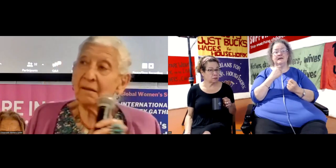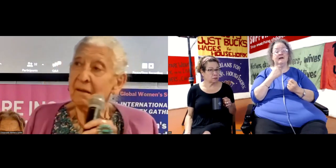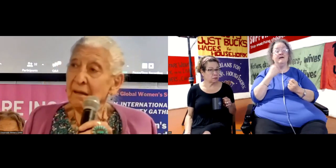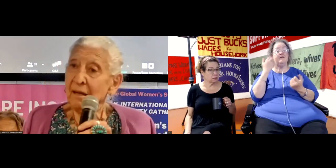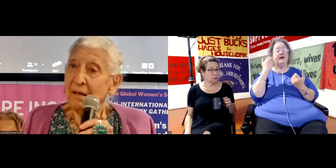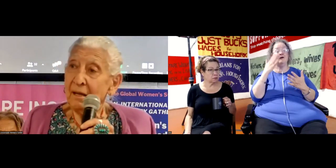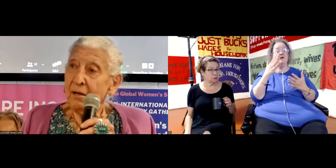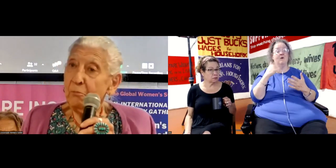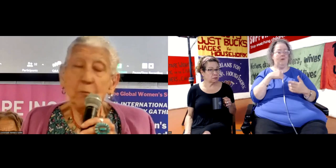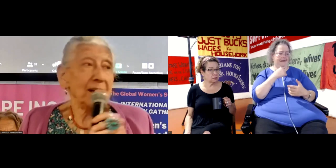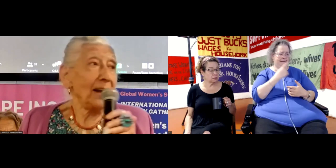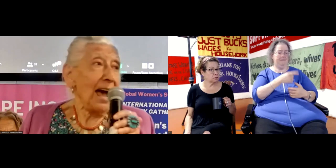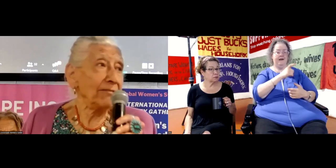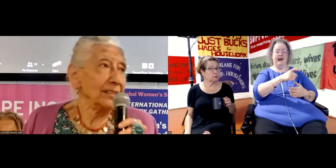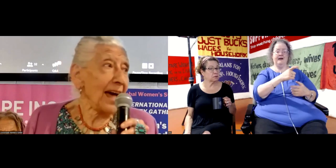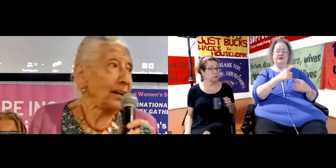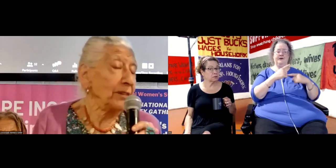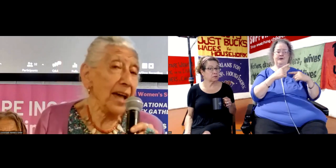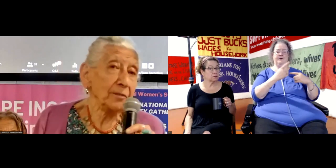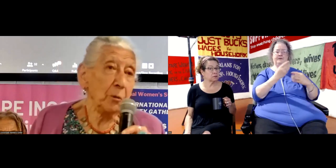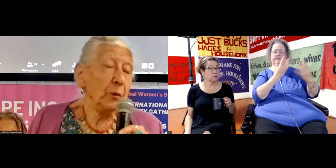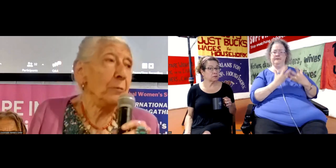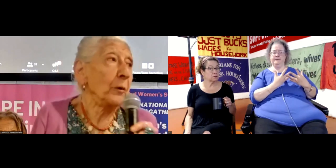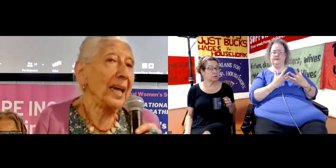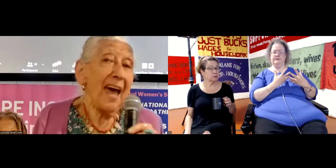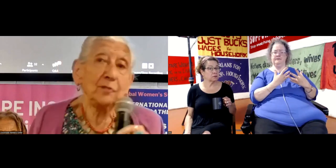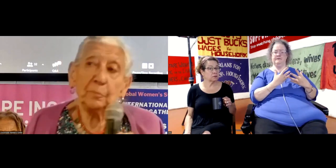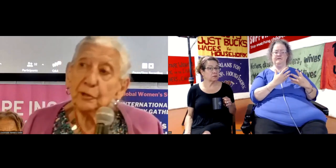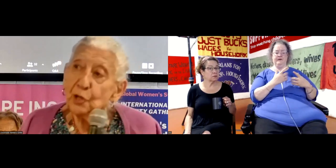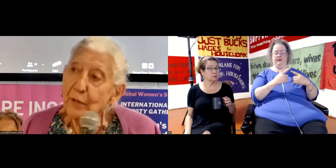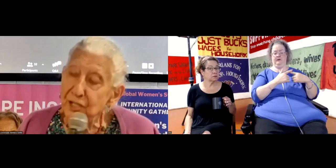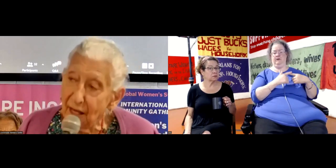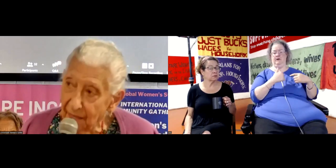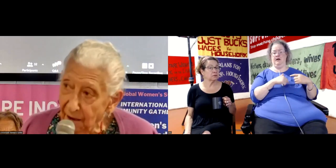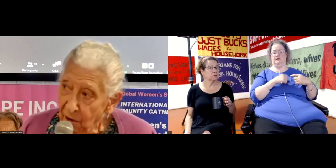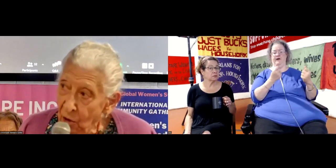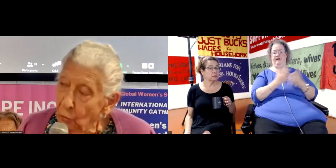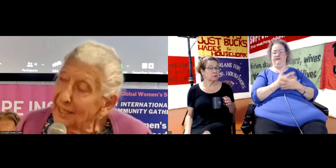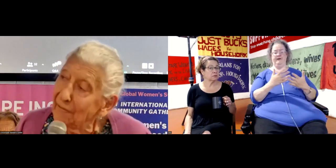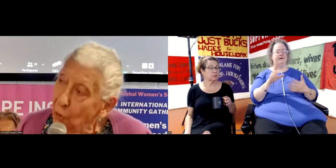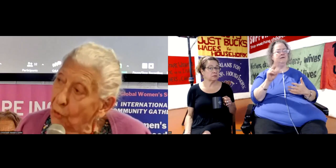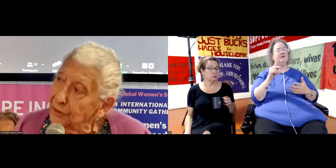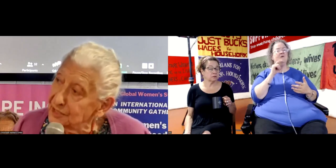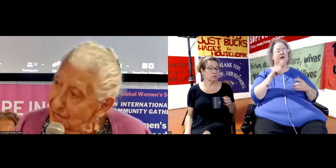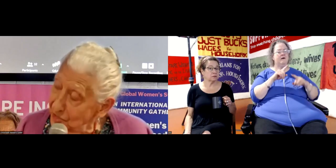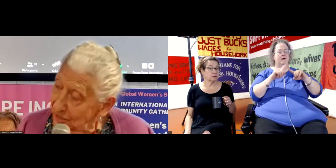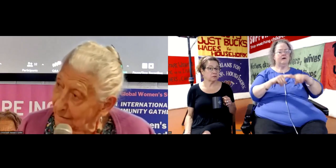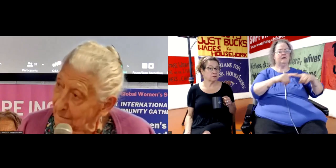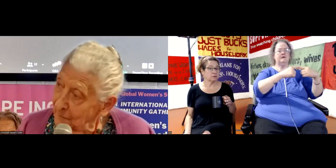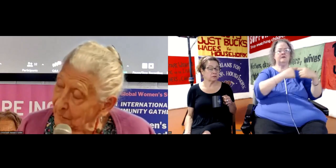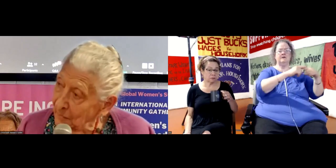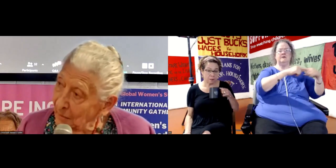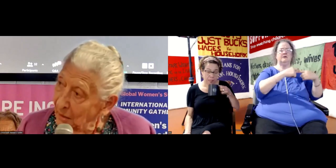doing. We were not having lack of accountability. We were accountable to each other, whatever